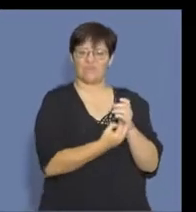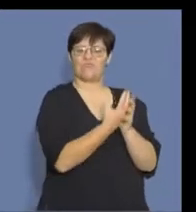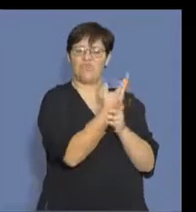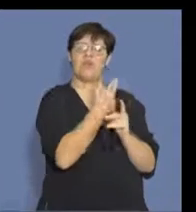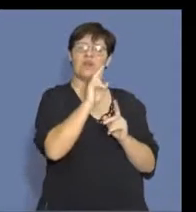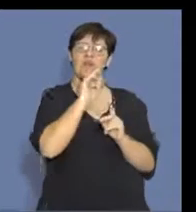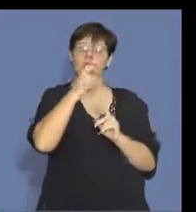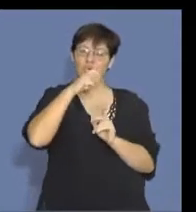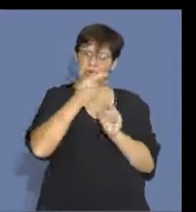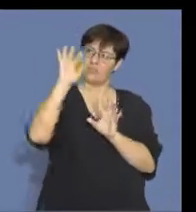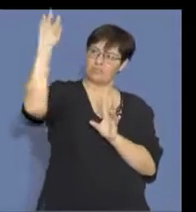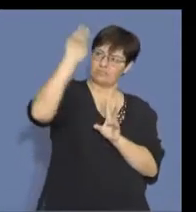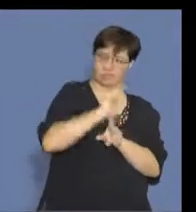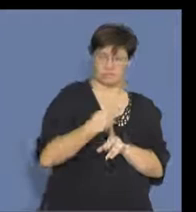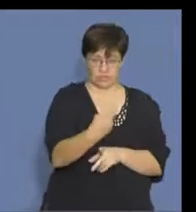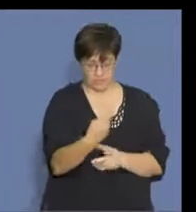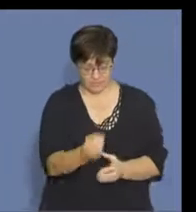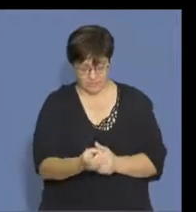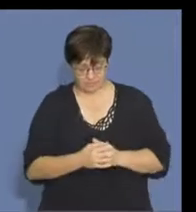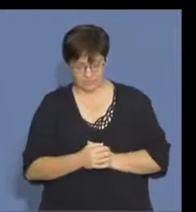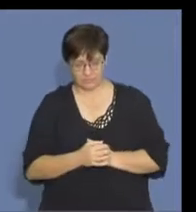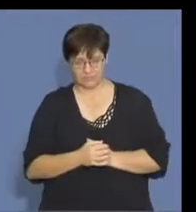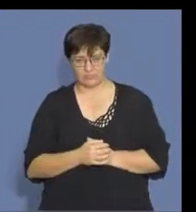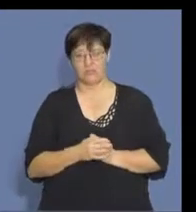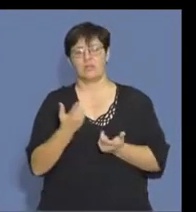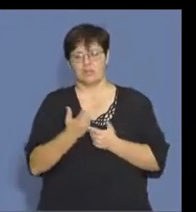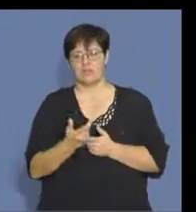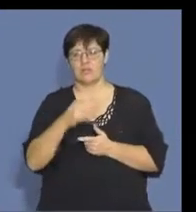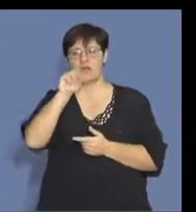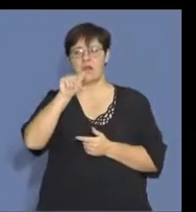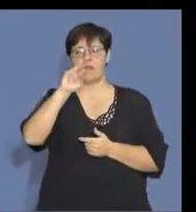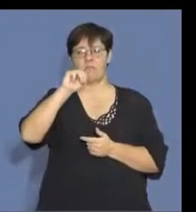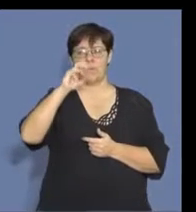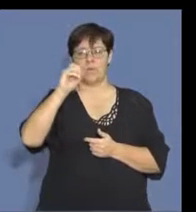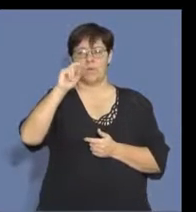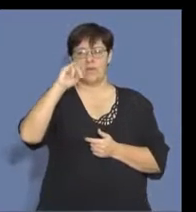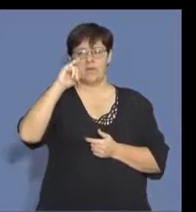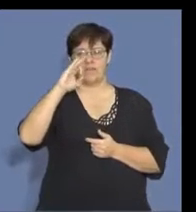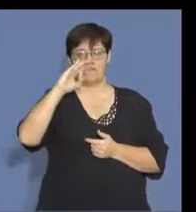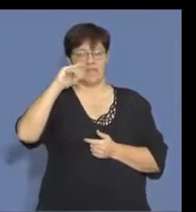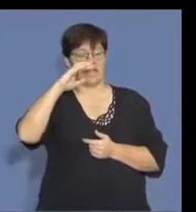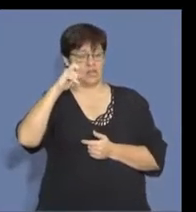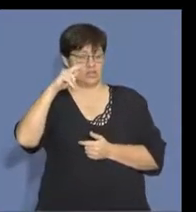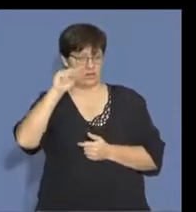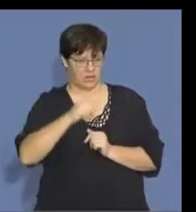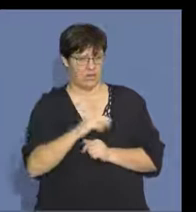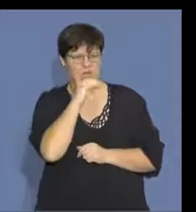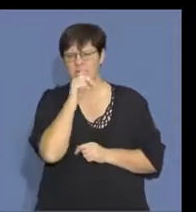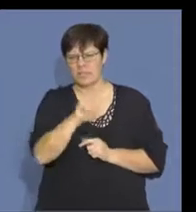synthesis. The next process we're looking at is ammonification. Again, the broken